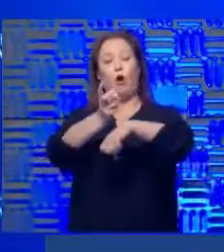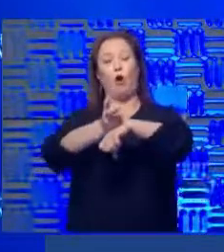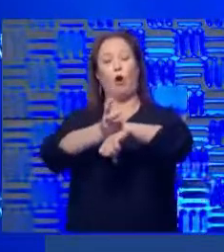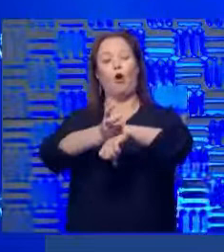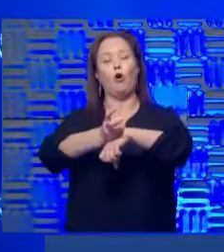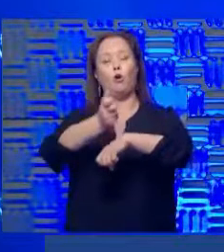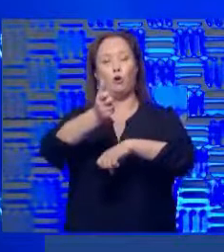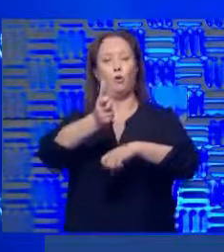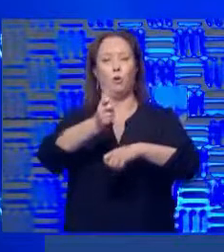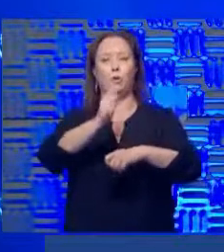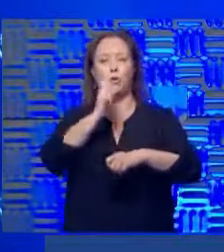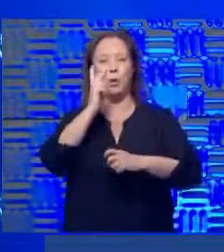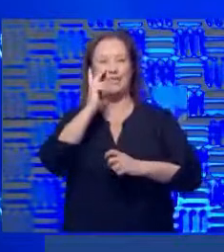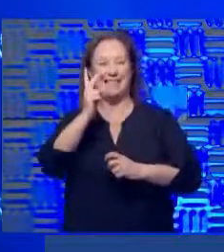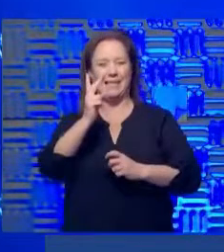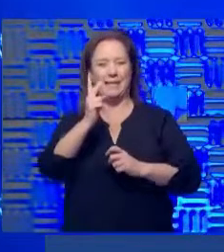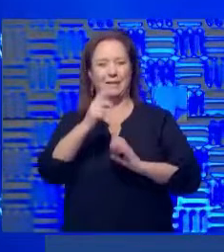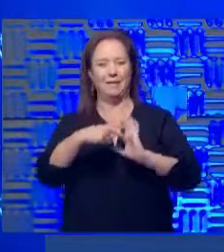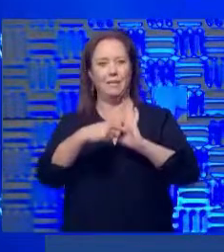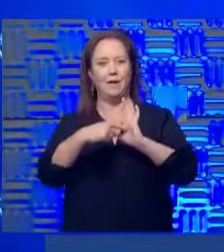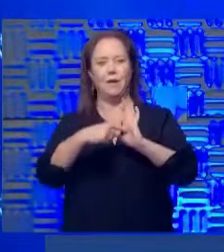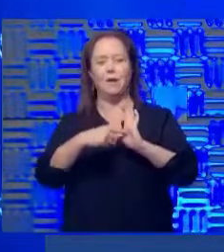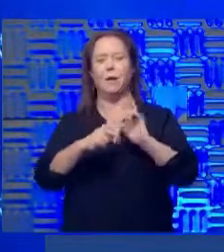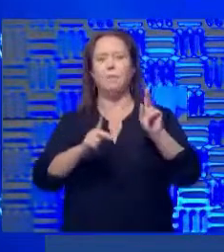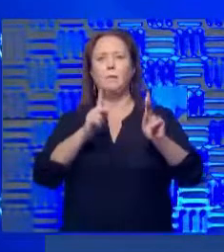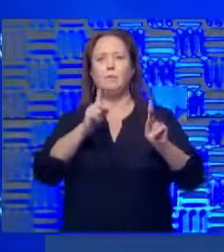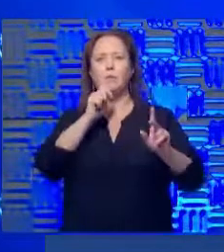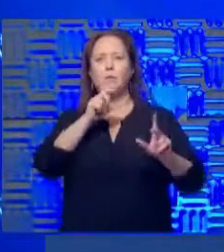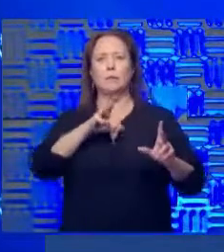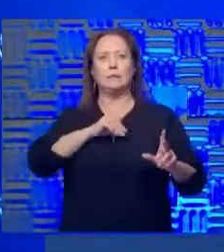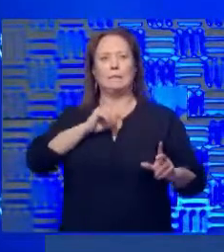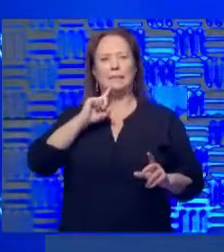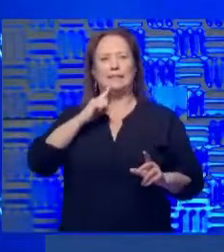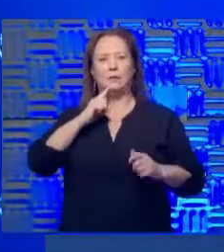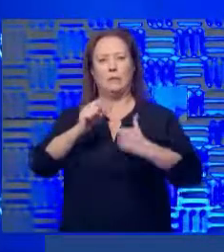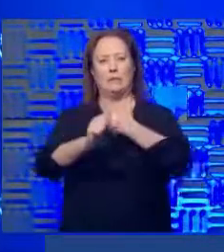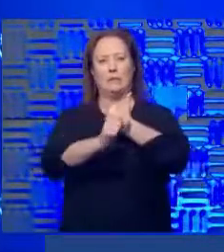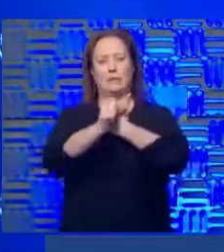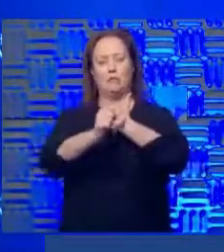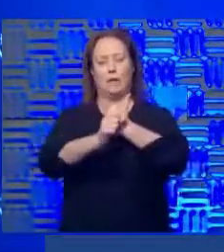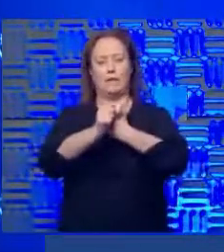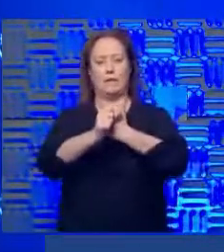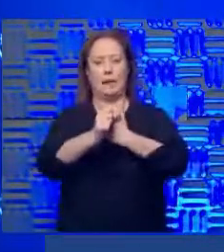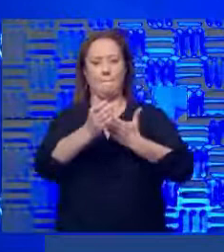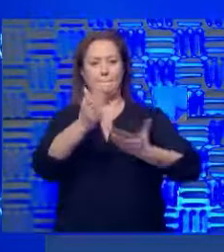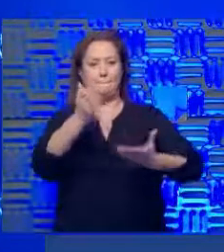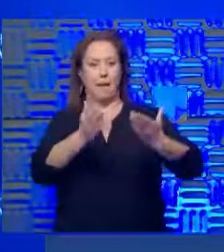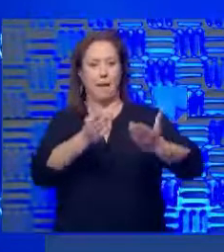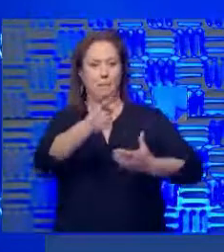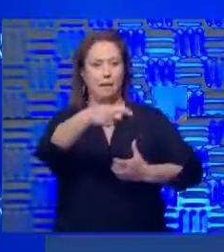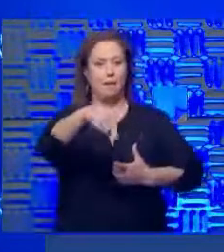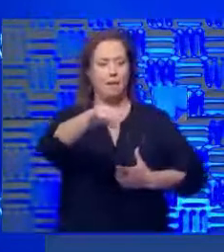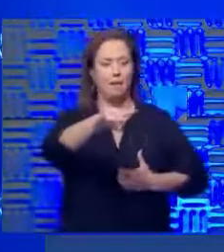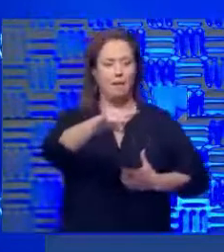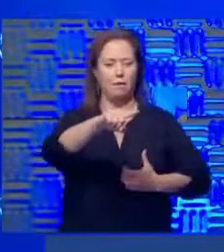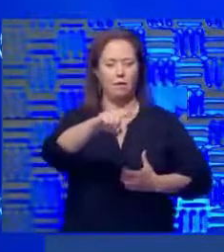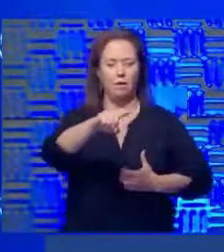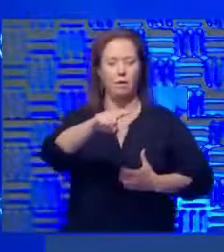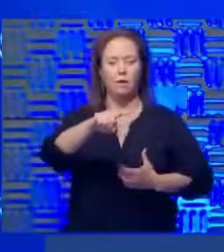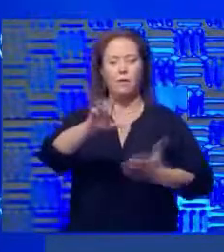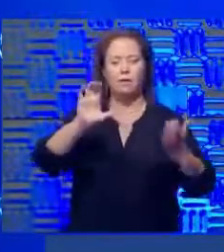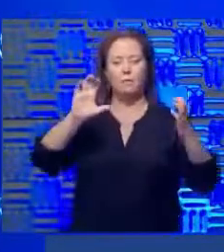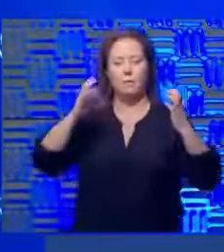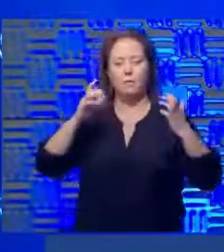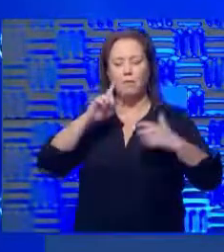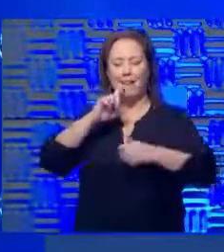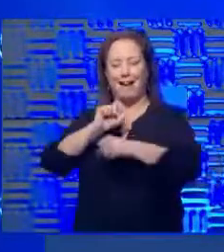when you don't see as much, right? None of us take seriously the threats that we may know are out there as opposed to when they're right in front